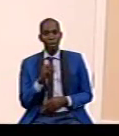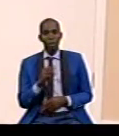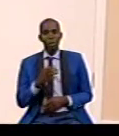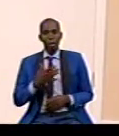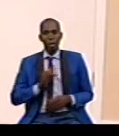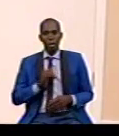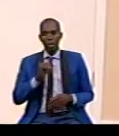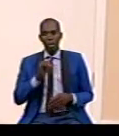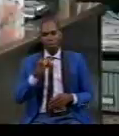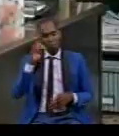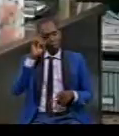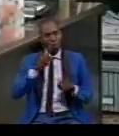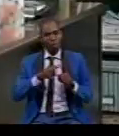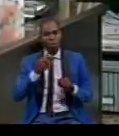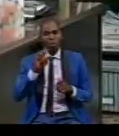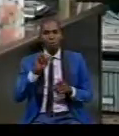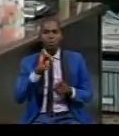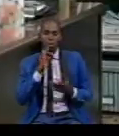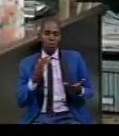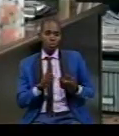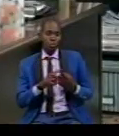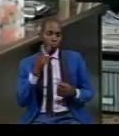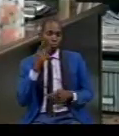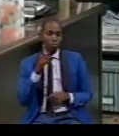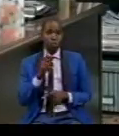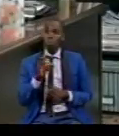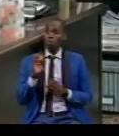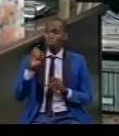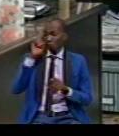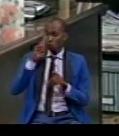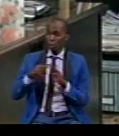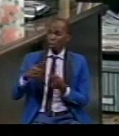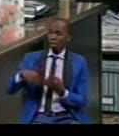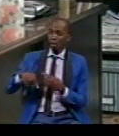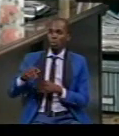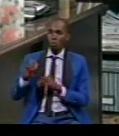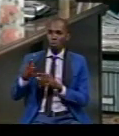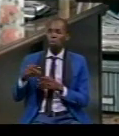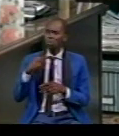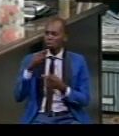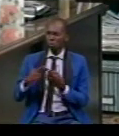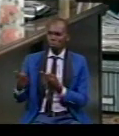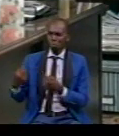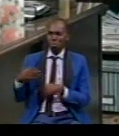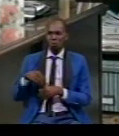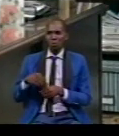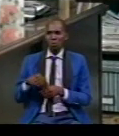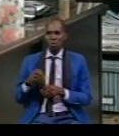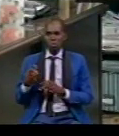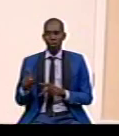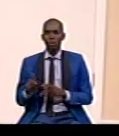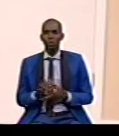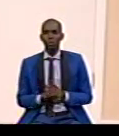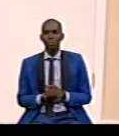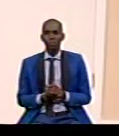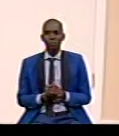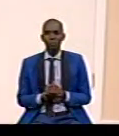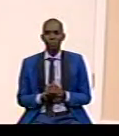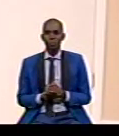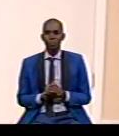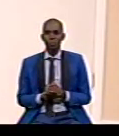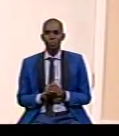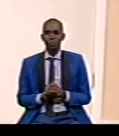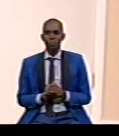And it will heal you tonight in Jesus' name. Matthew chapter 20, I'm reading from